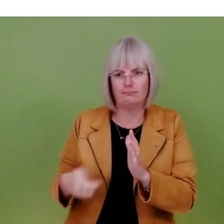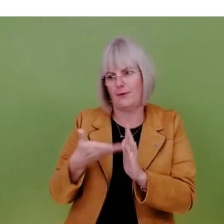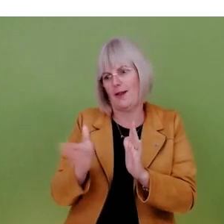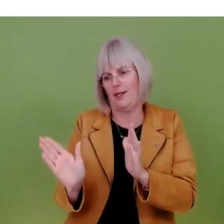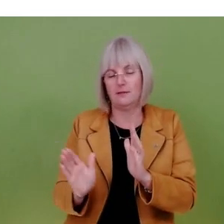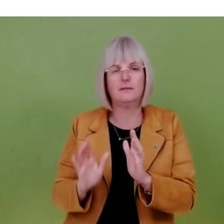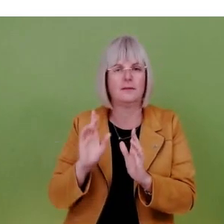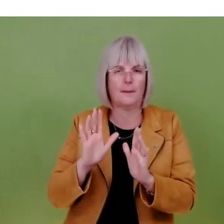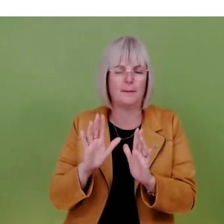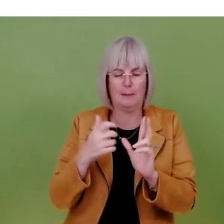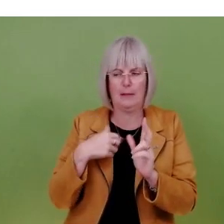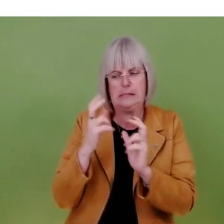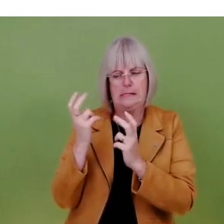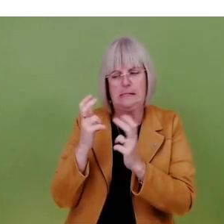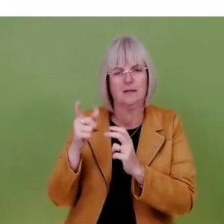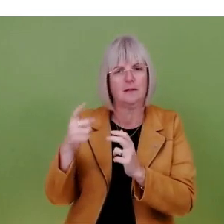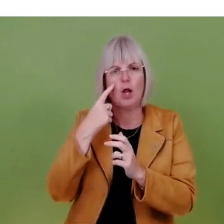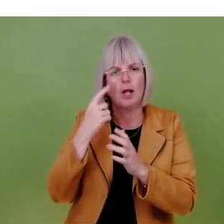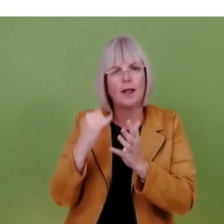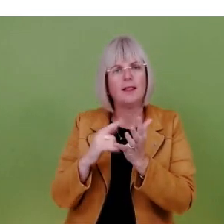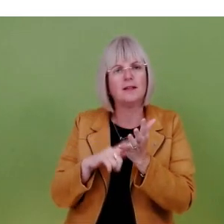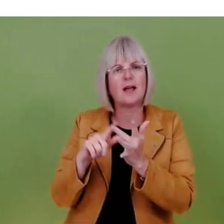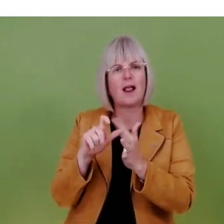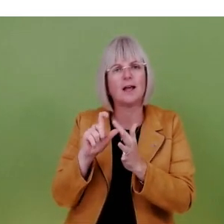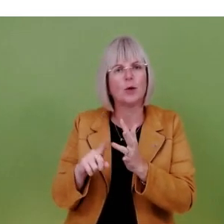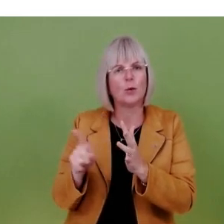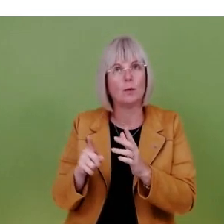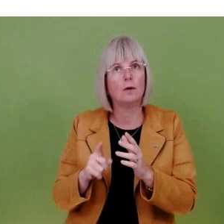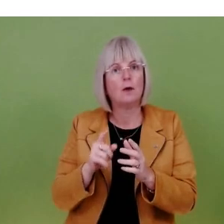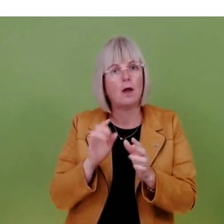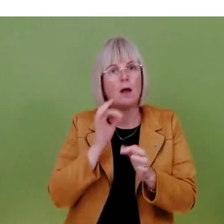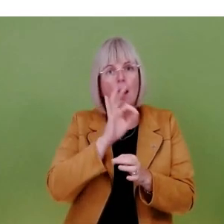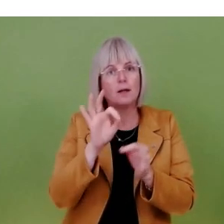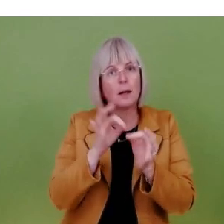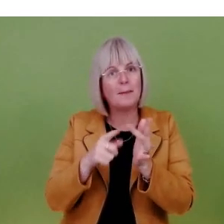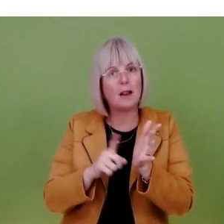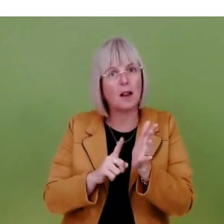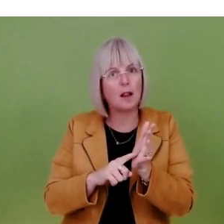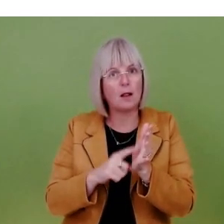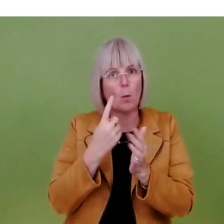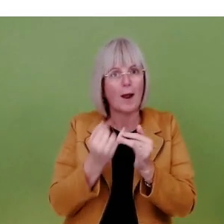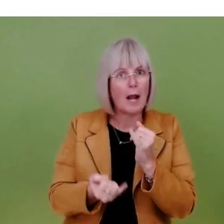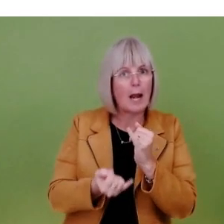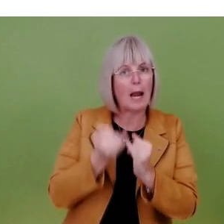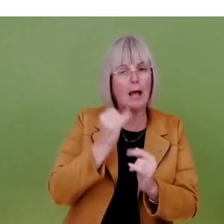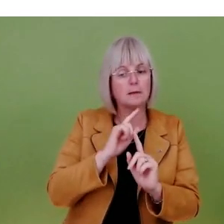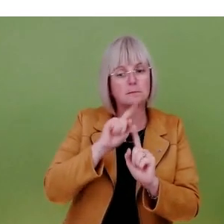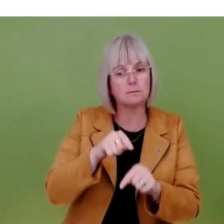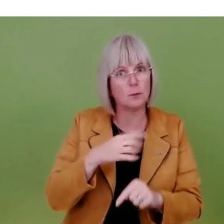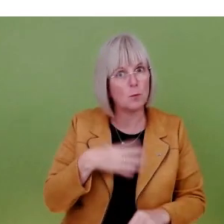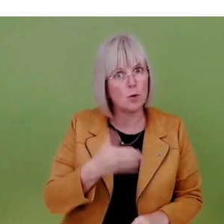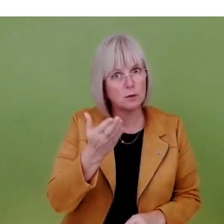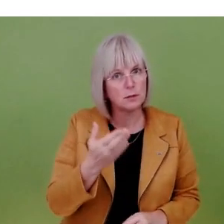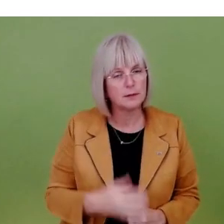for your reflections. And Bill, was there one final reflection you felt you didn't get the chance to make that you'd like to make now? Well, there was, because I